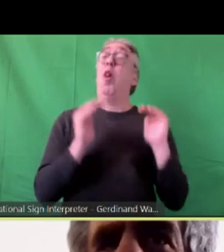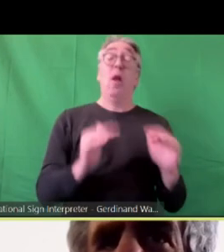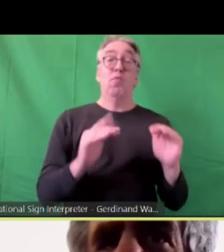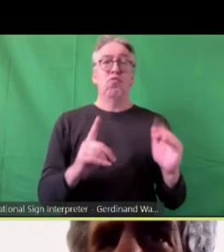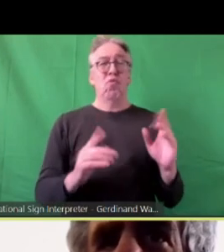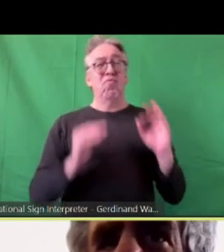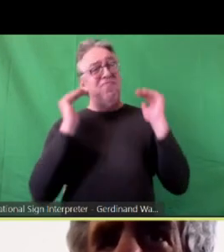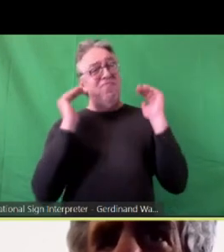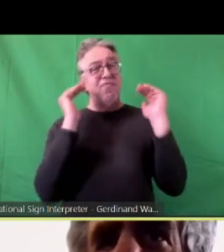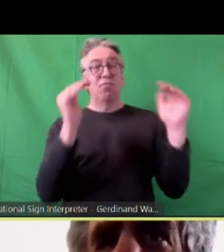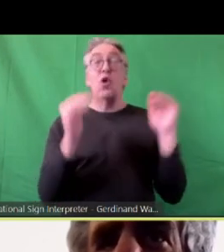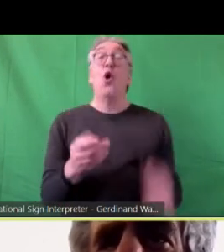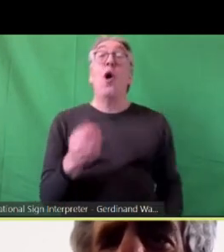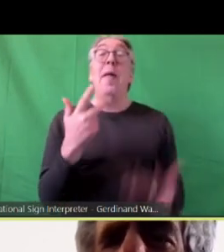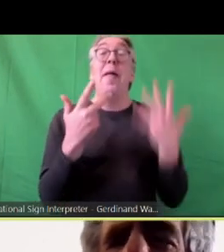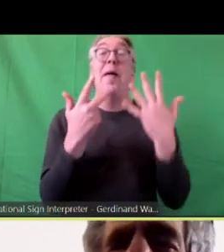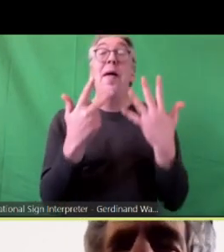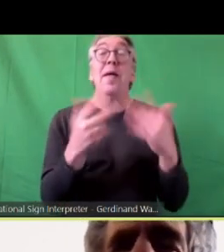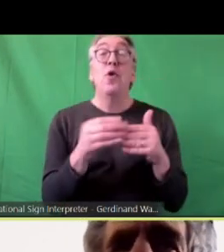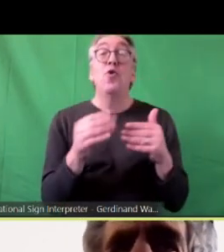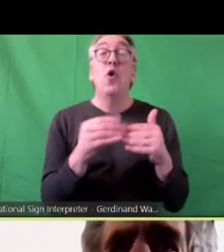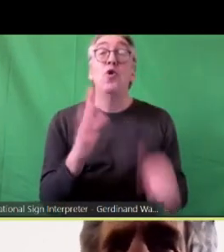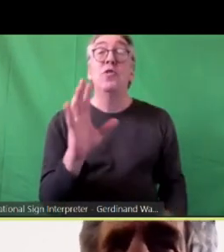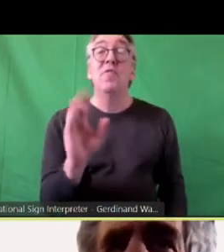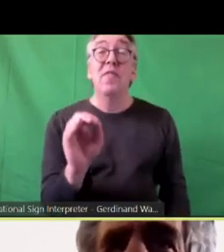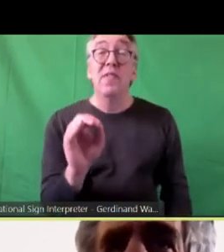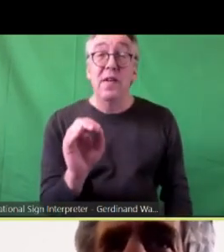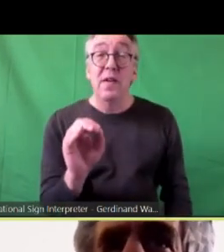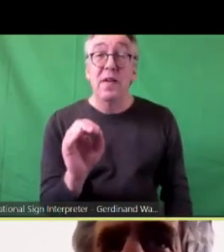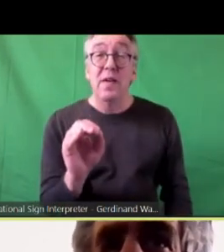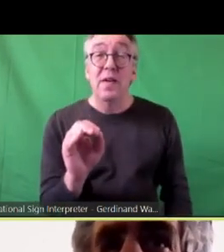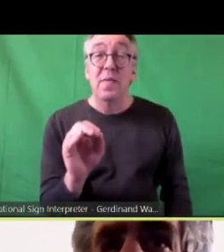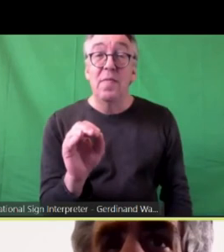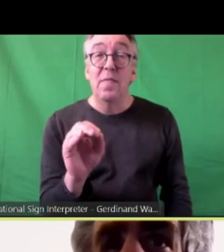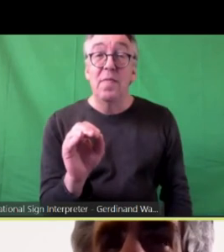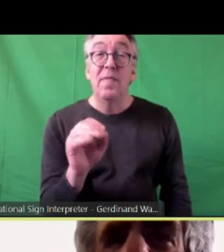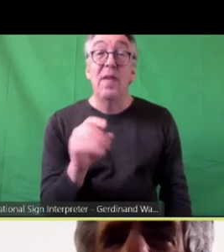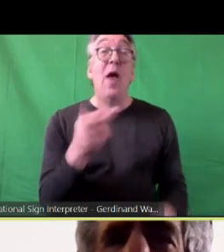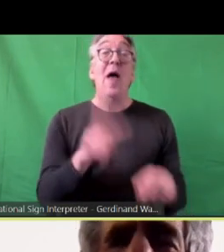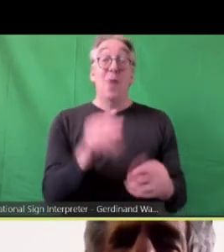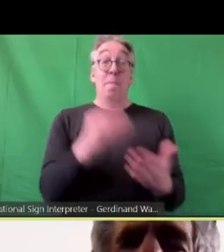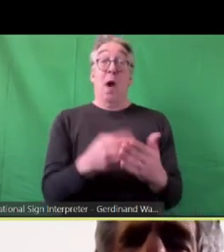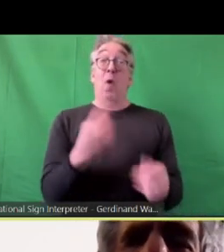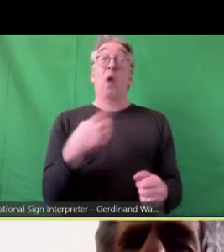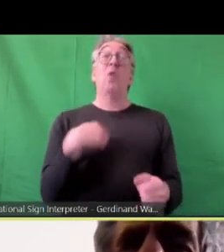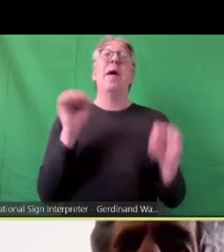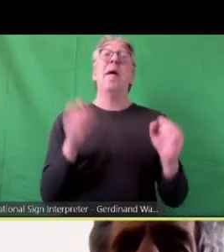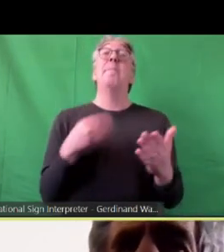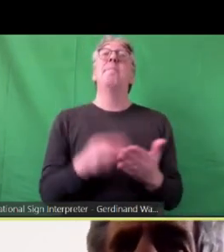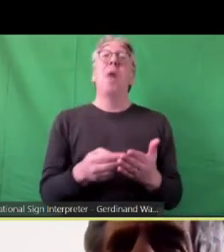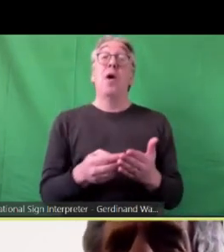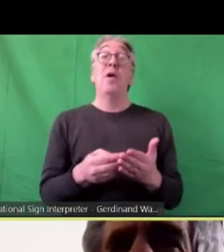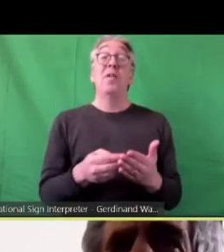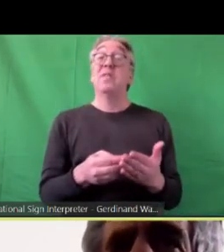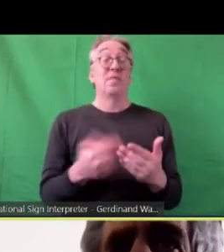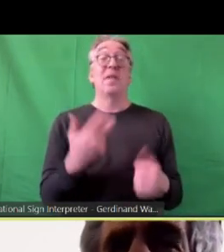price, $8.50. And if you buy one, we can get it for $14.50. That begins, now the importance of